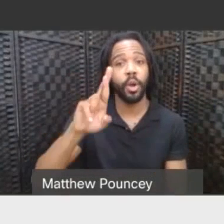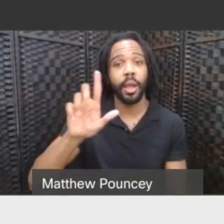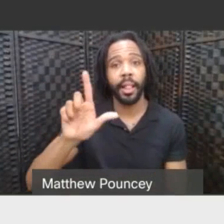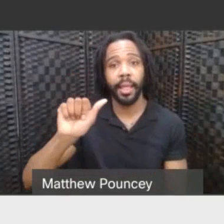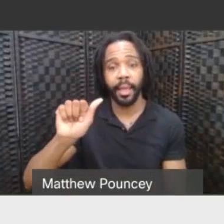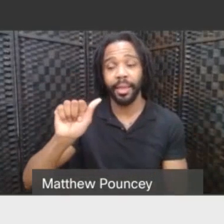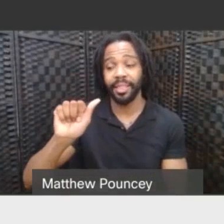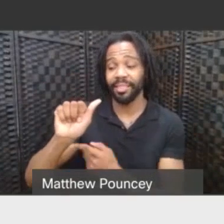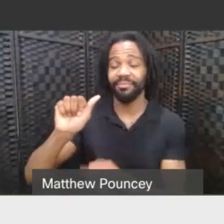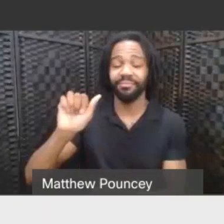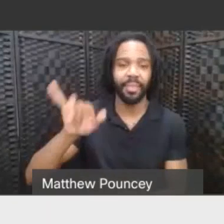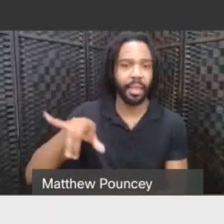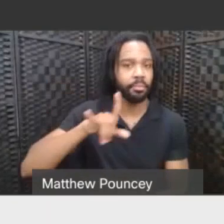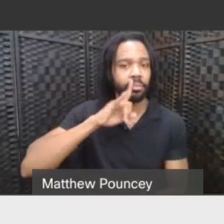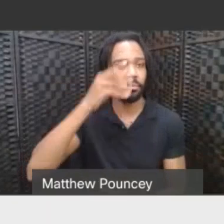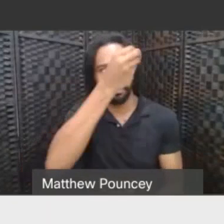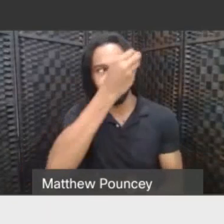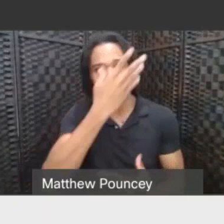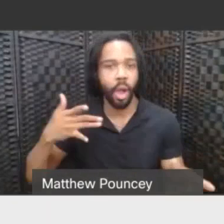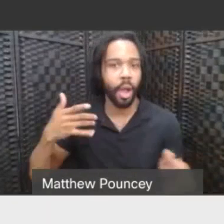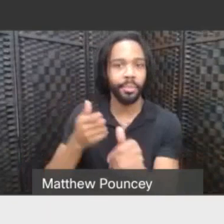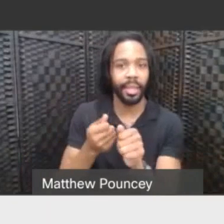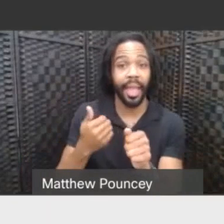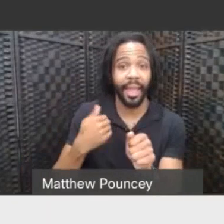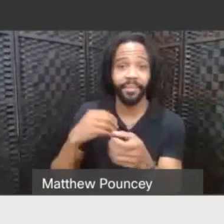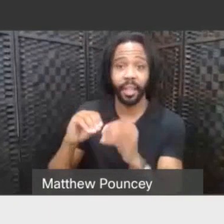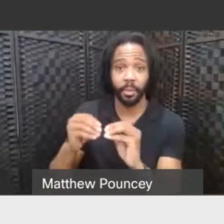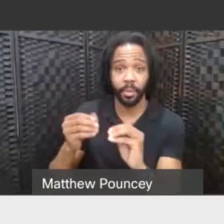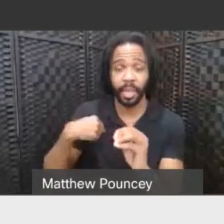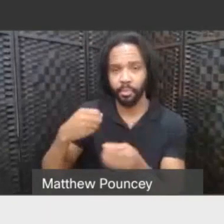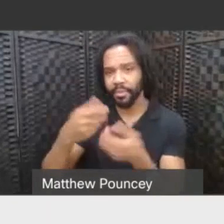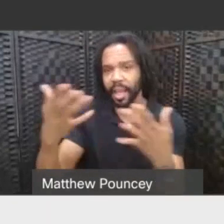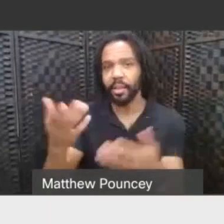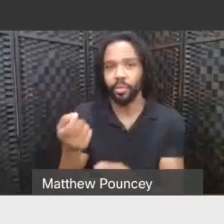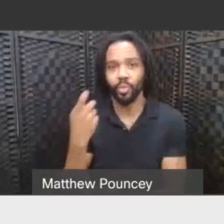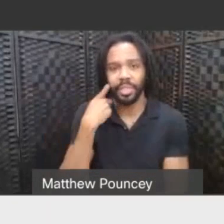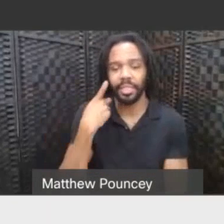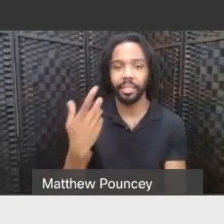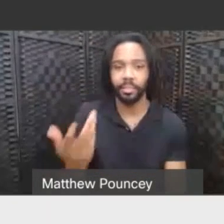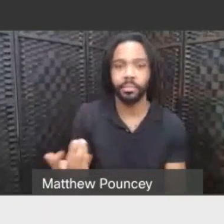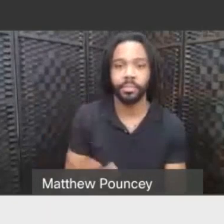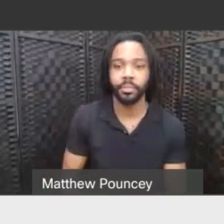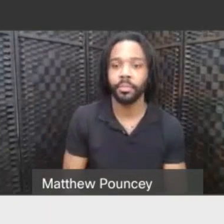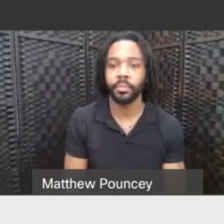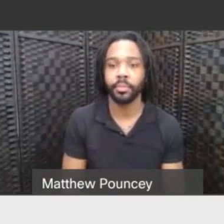I didn't get an updated number. I just have the numbers that I had provided previously,